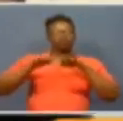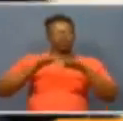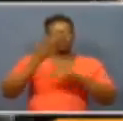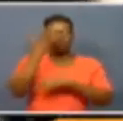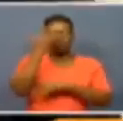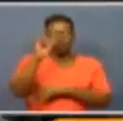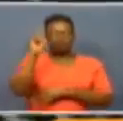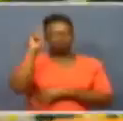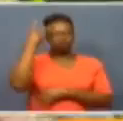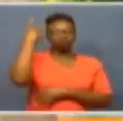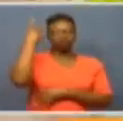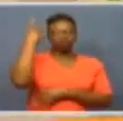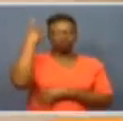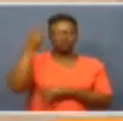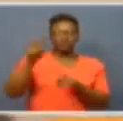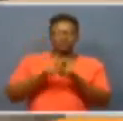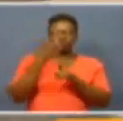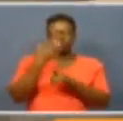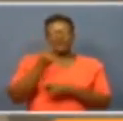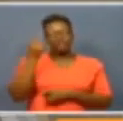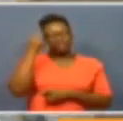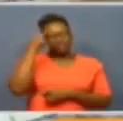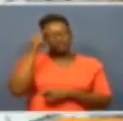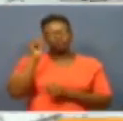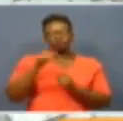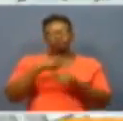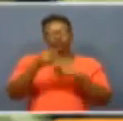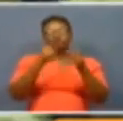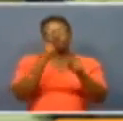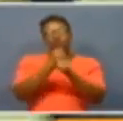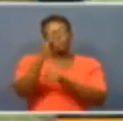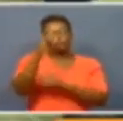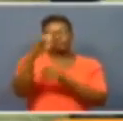they think they should continue serving in the Electoral Commission.